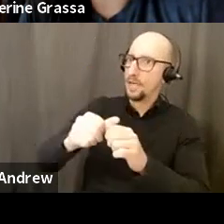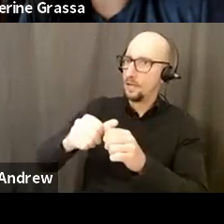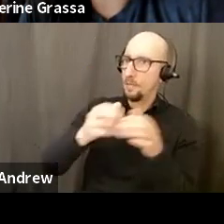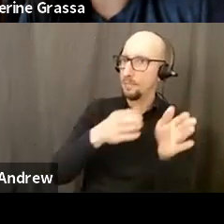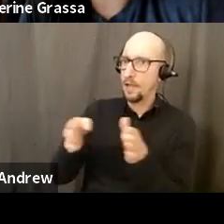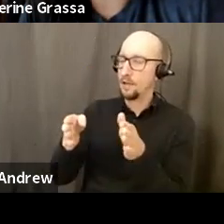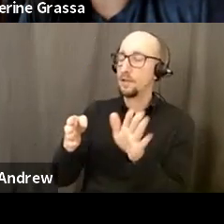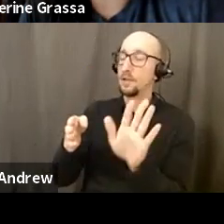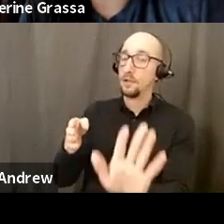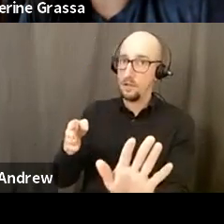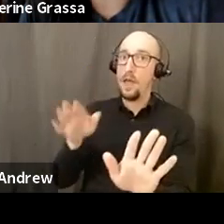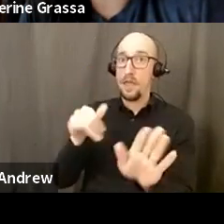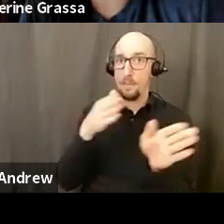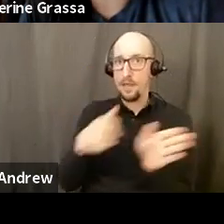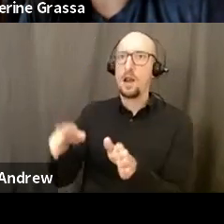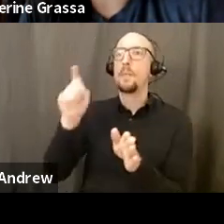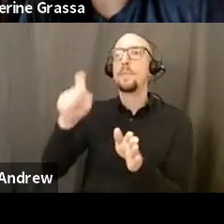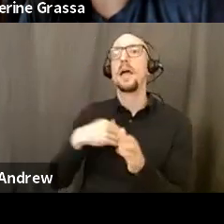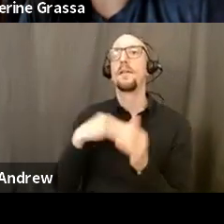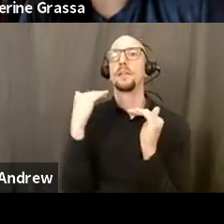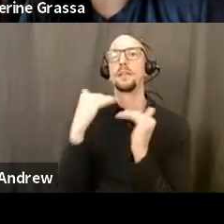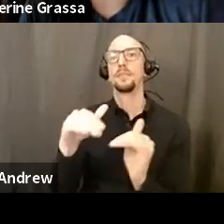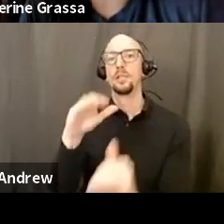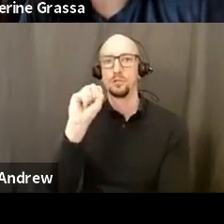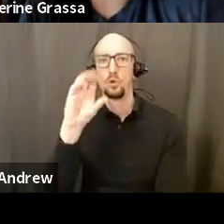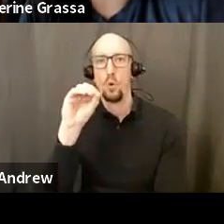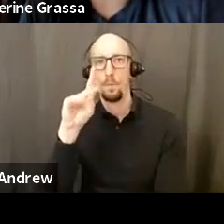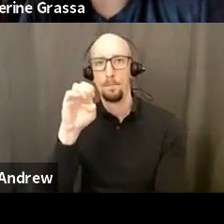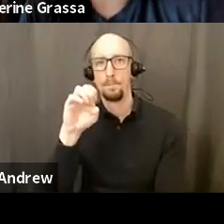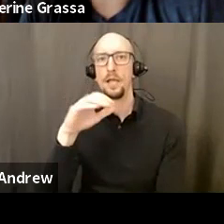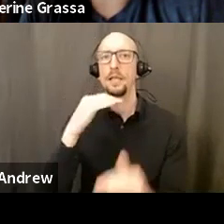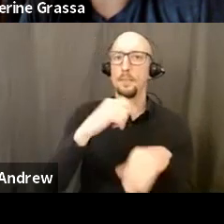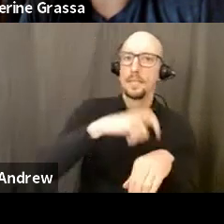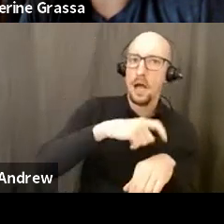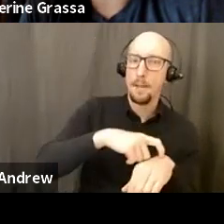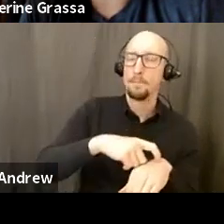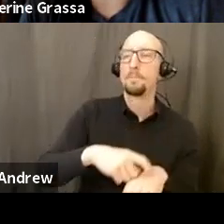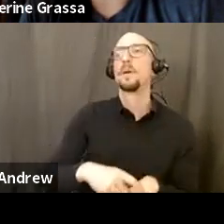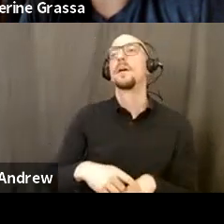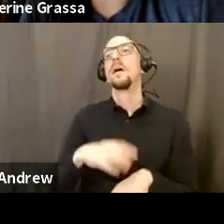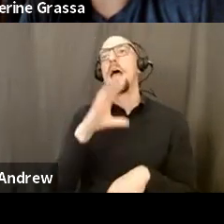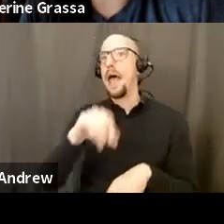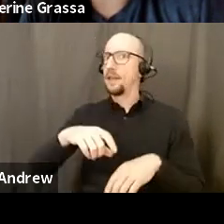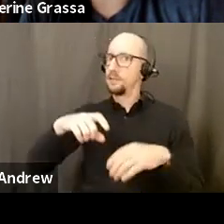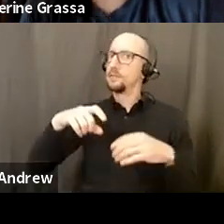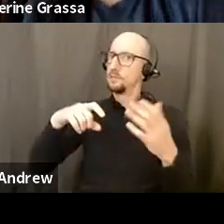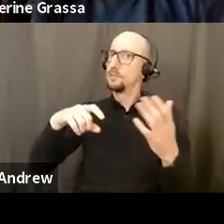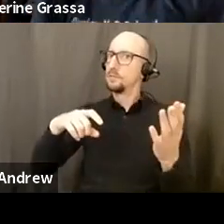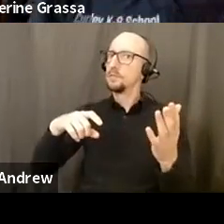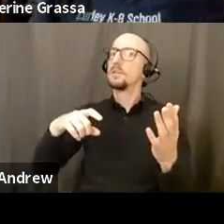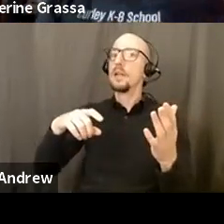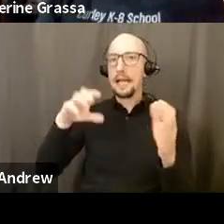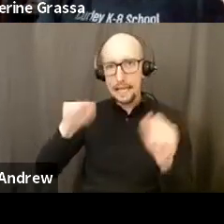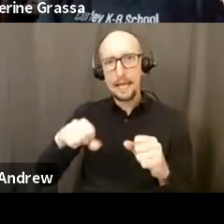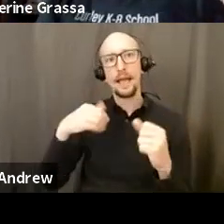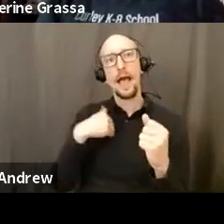plan that is limited in scope, at time and scope, and subject to periodic review. Meaning we can take the